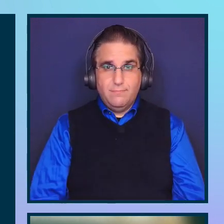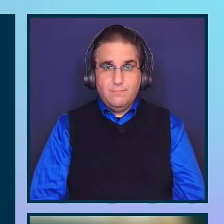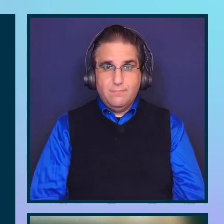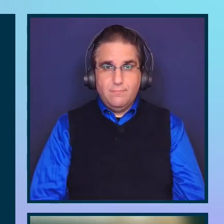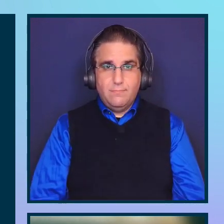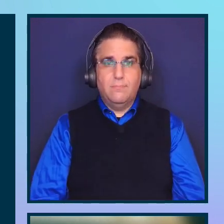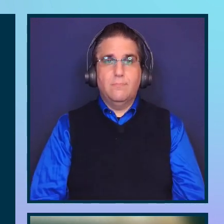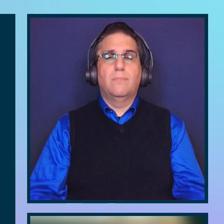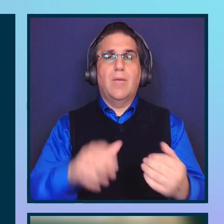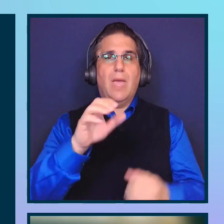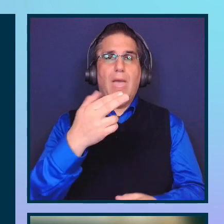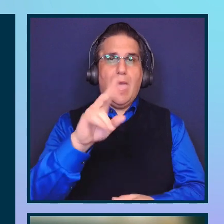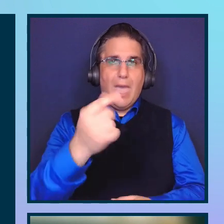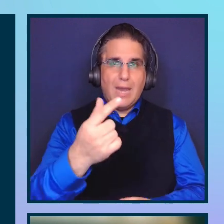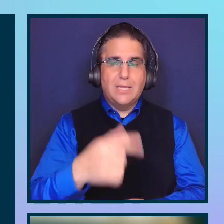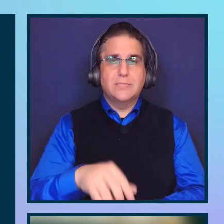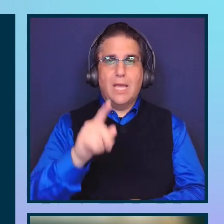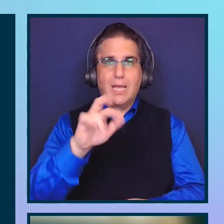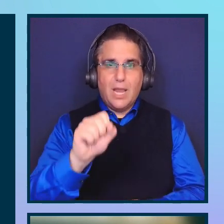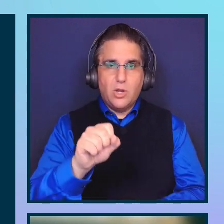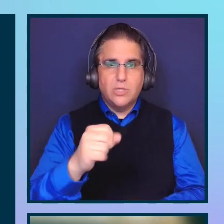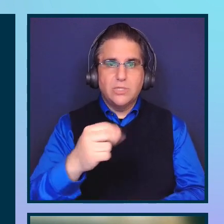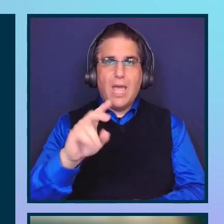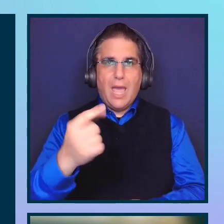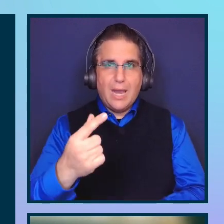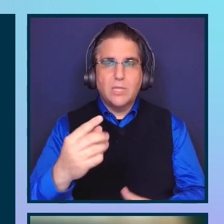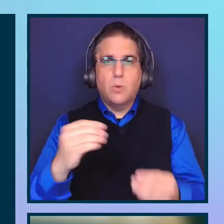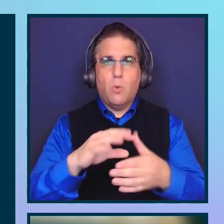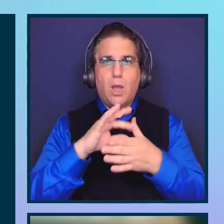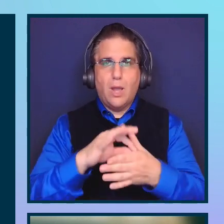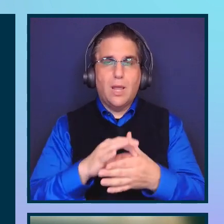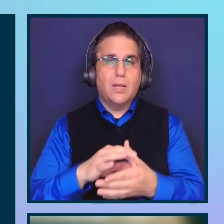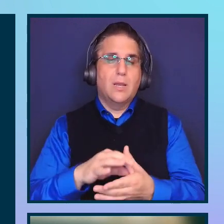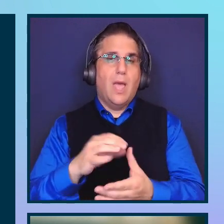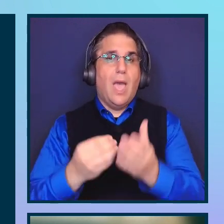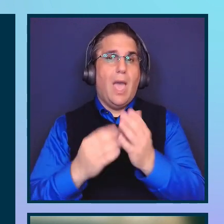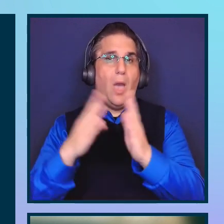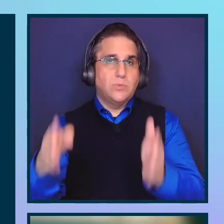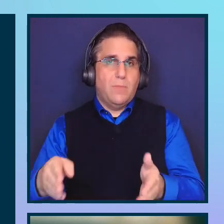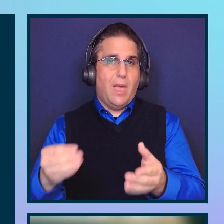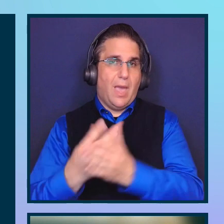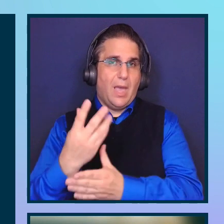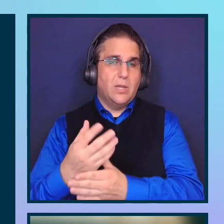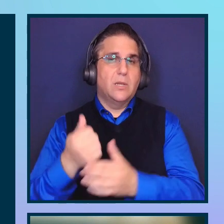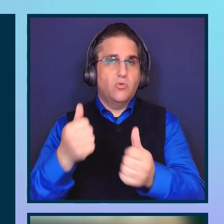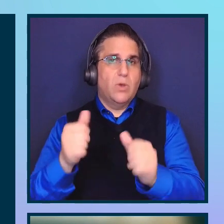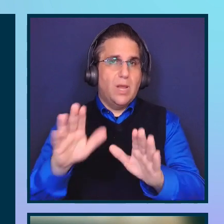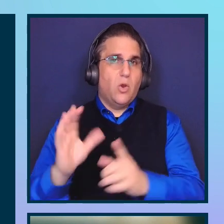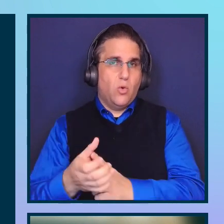Headings. Containers, headings, more content. Houseplant, plant category. Great, plant health. Repot due, tasks